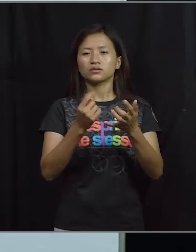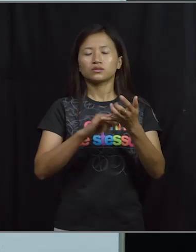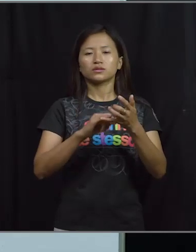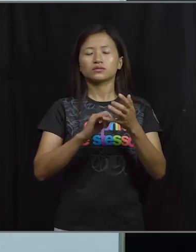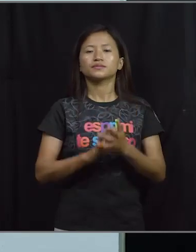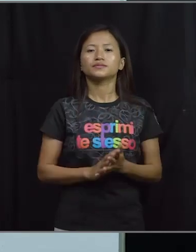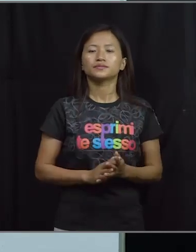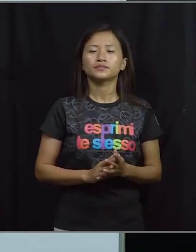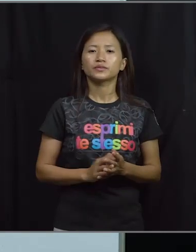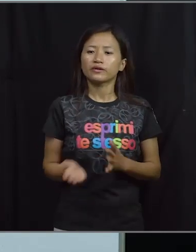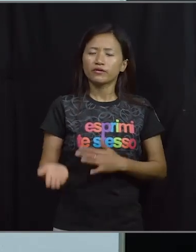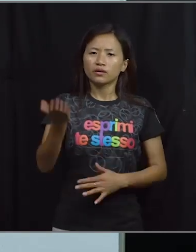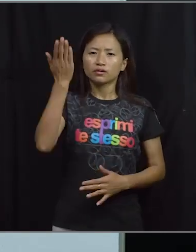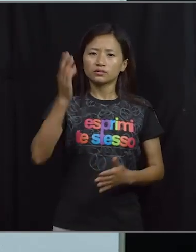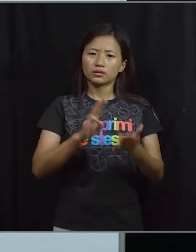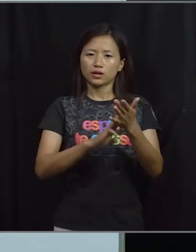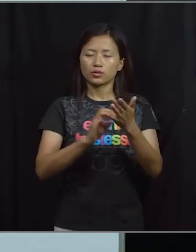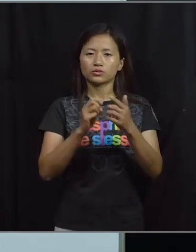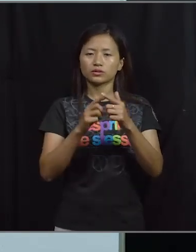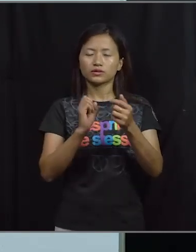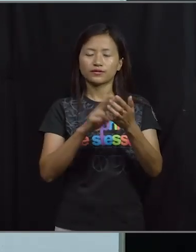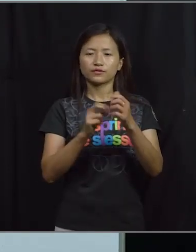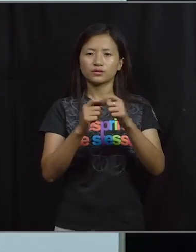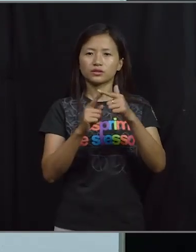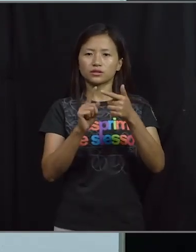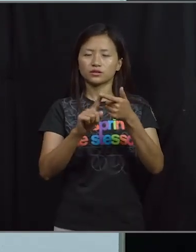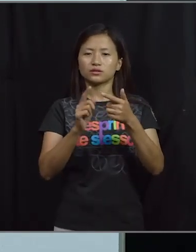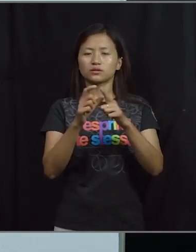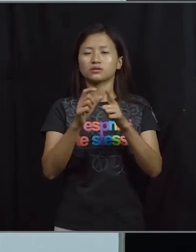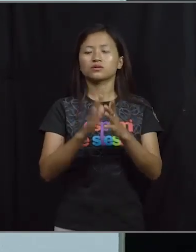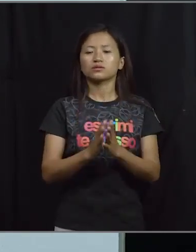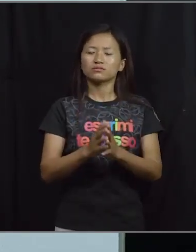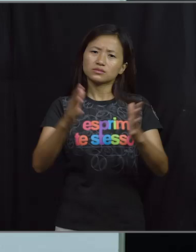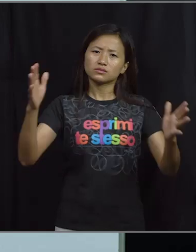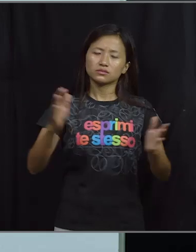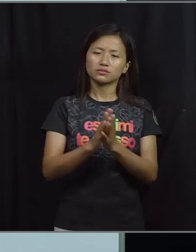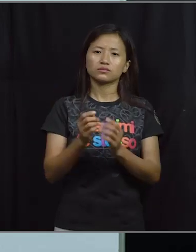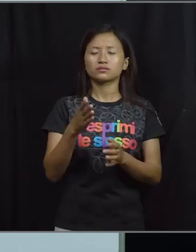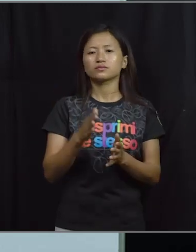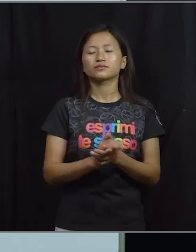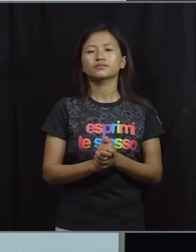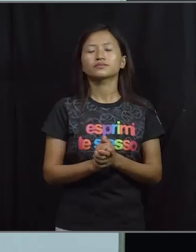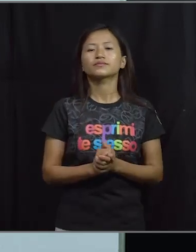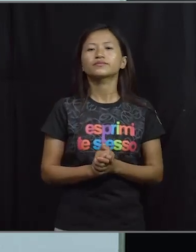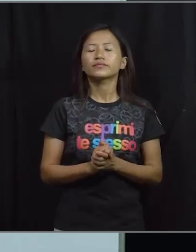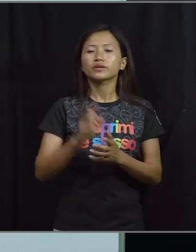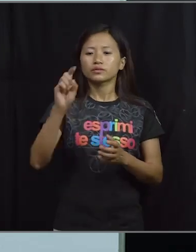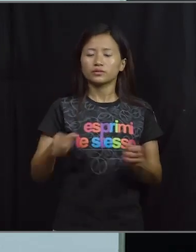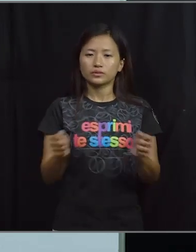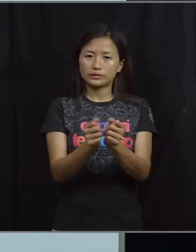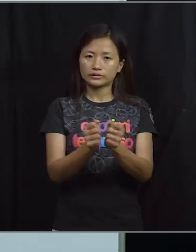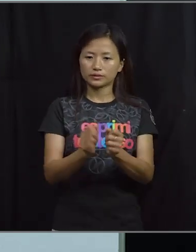are very highly motivated, so they do not need external motivation. They are motivated within